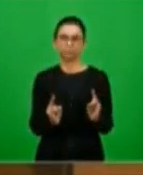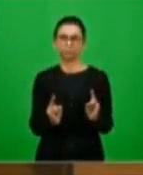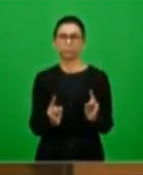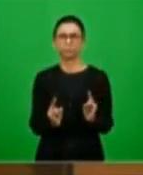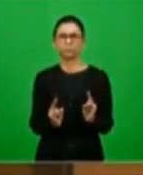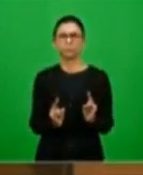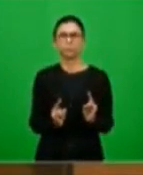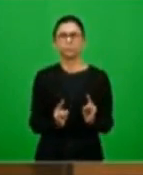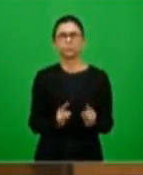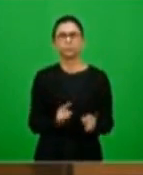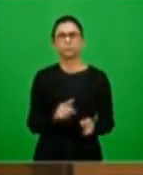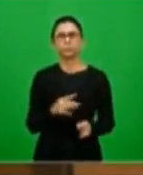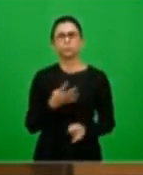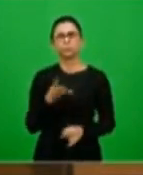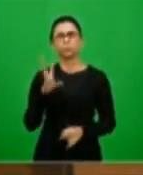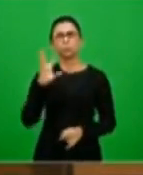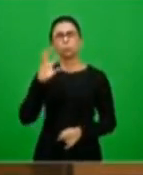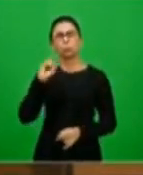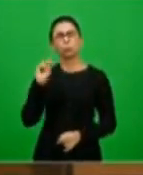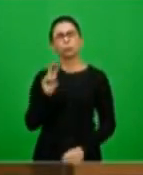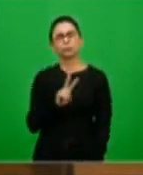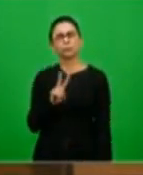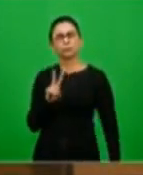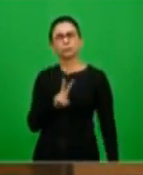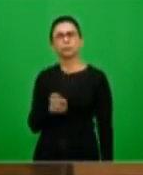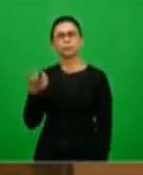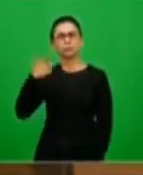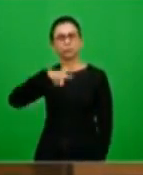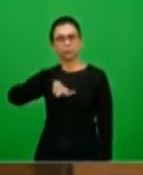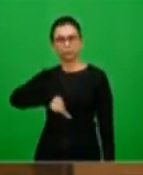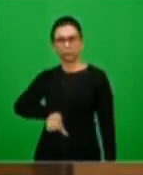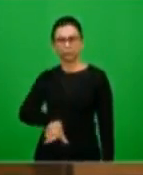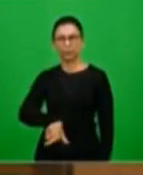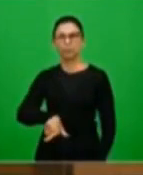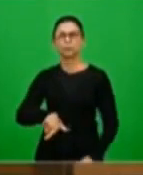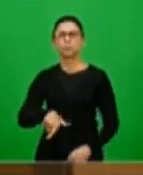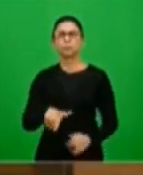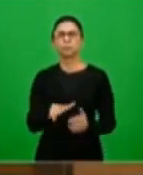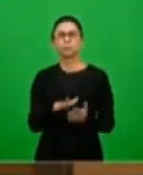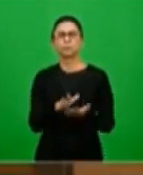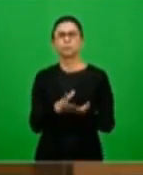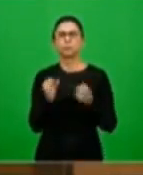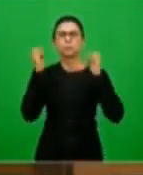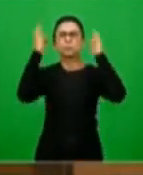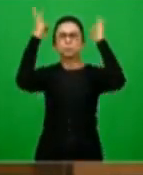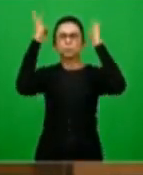made. And the word says that for 40 times it repeated in the Bible, in which Moses says,